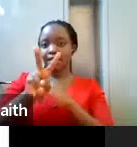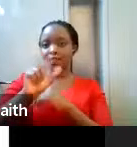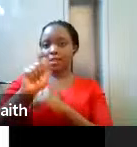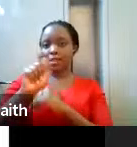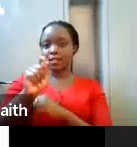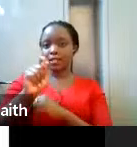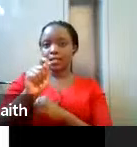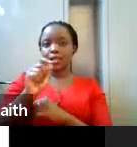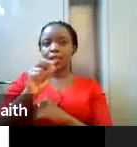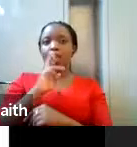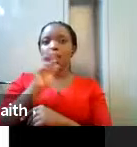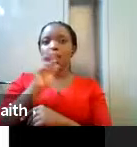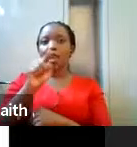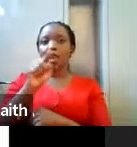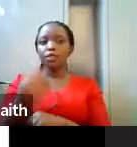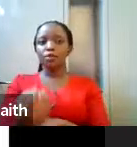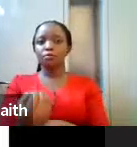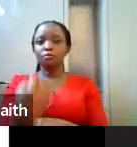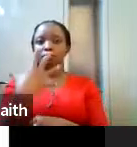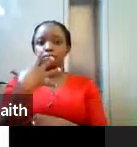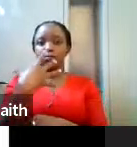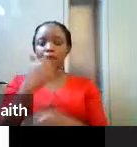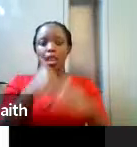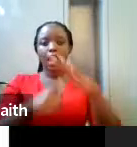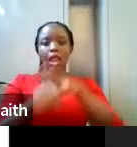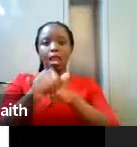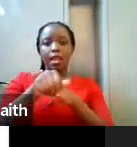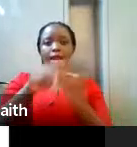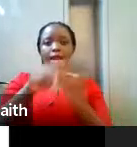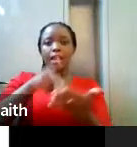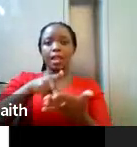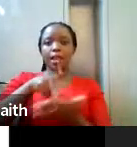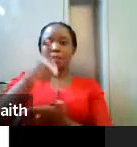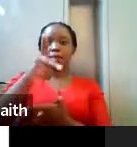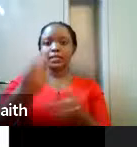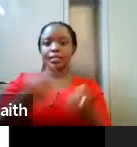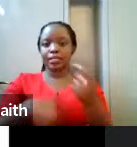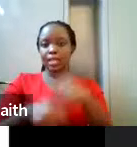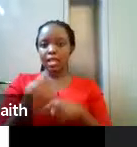raising under the purchases?